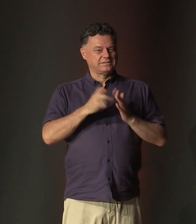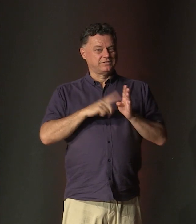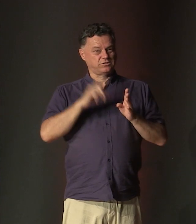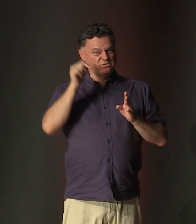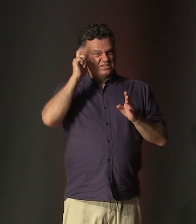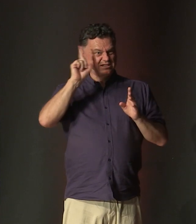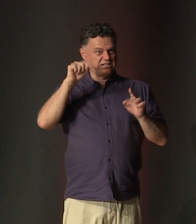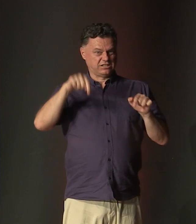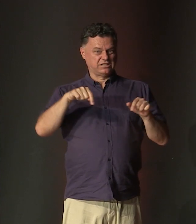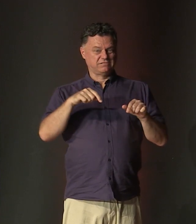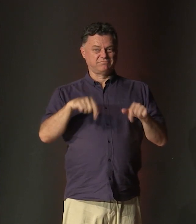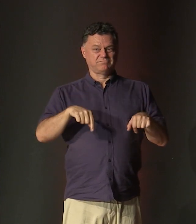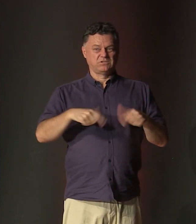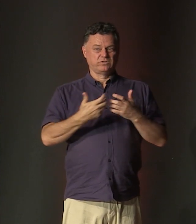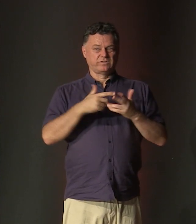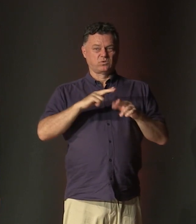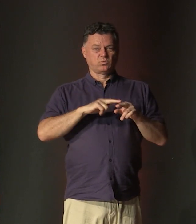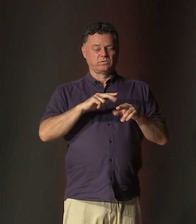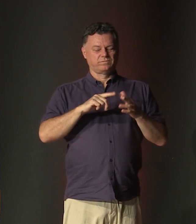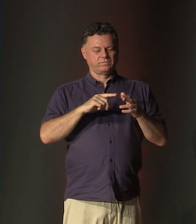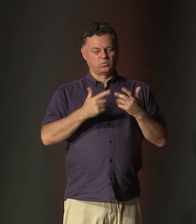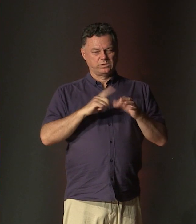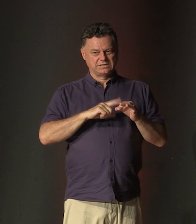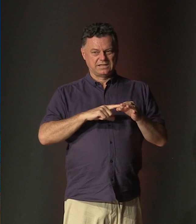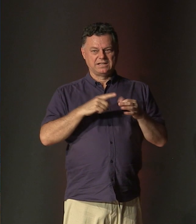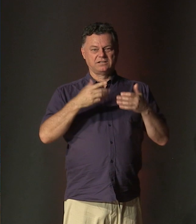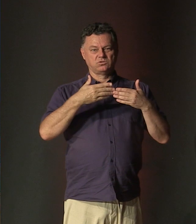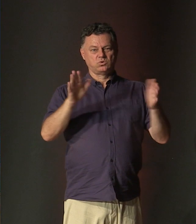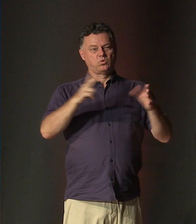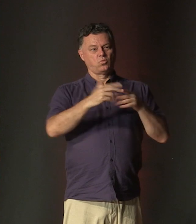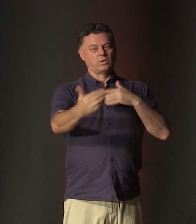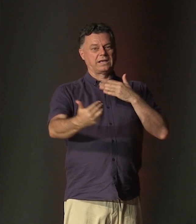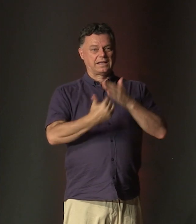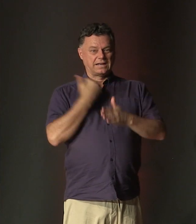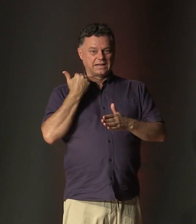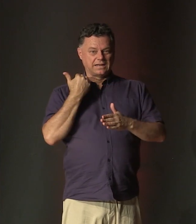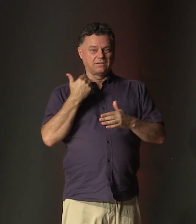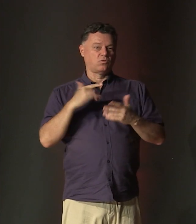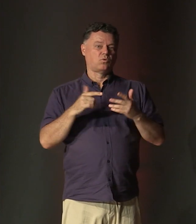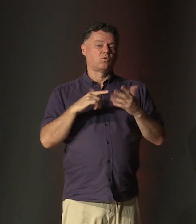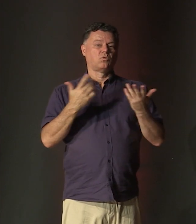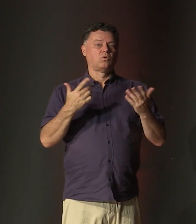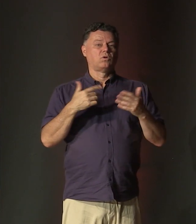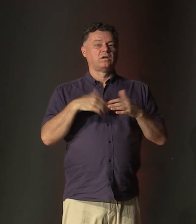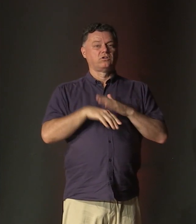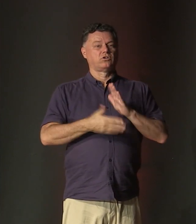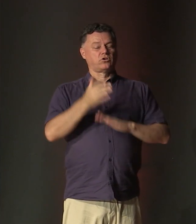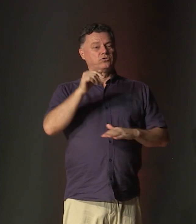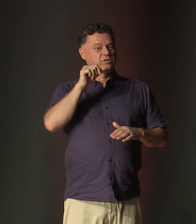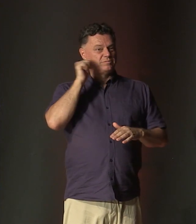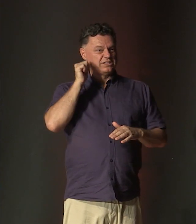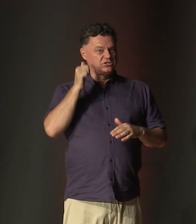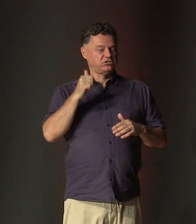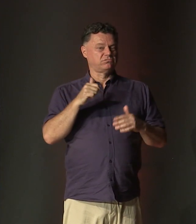here. It's in the same place it is when you go to the beach. In your